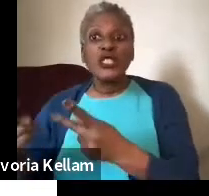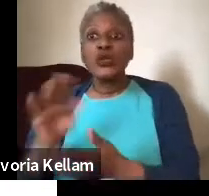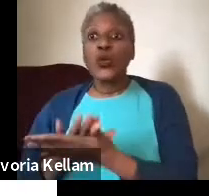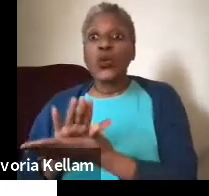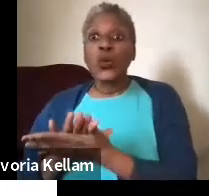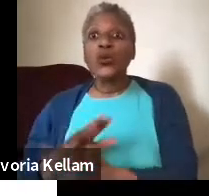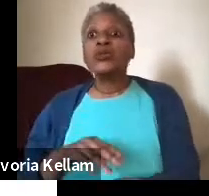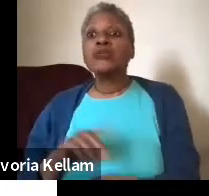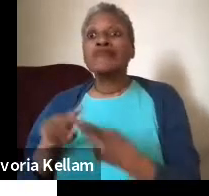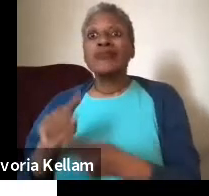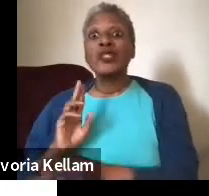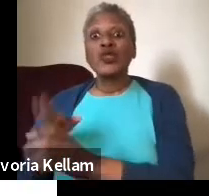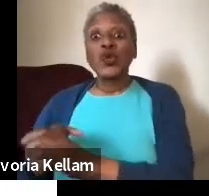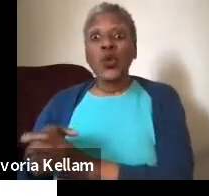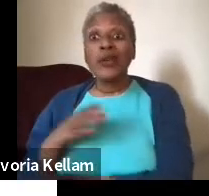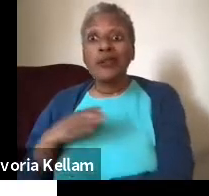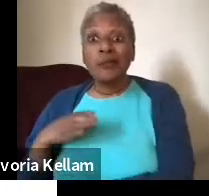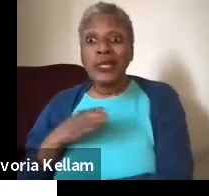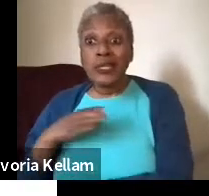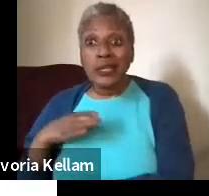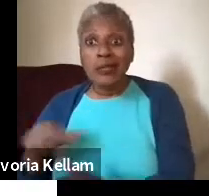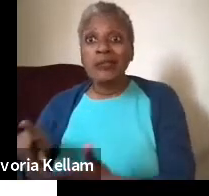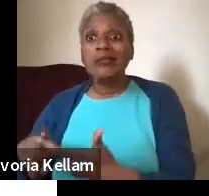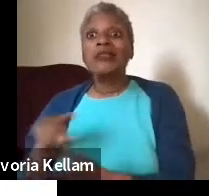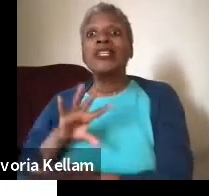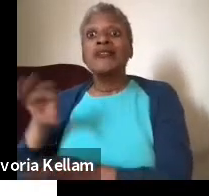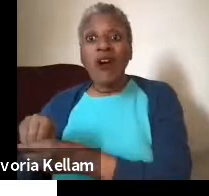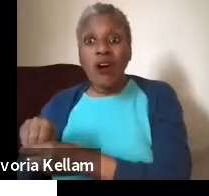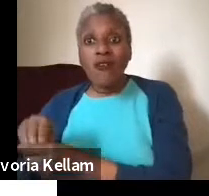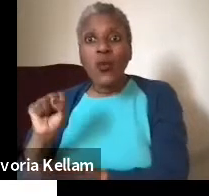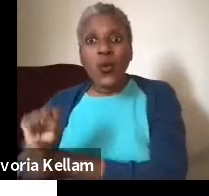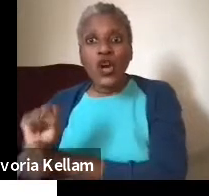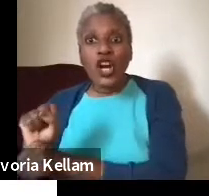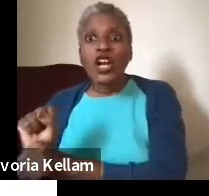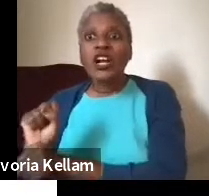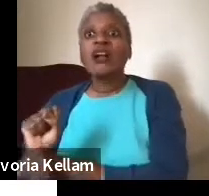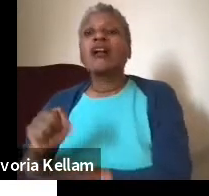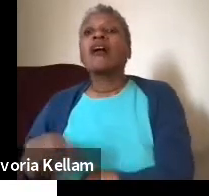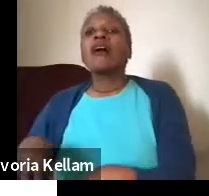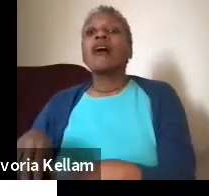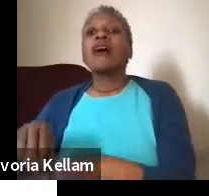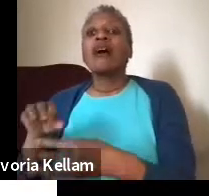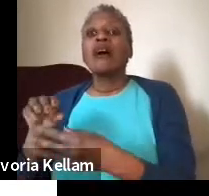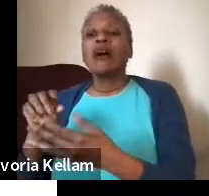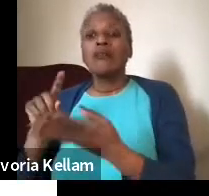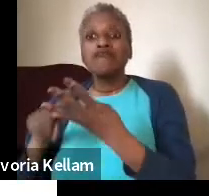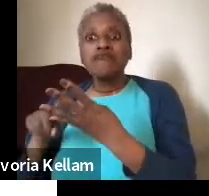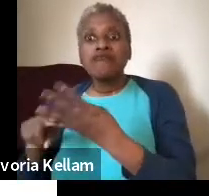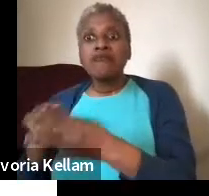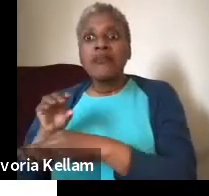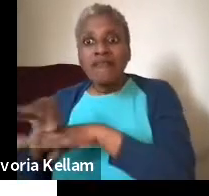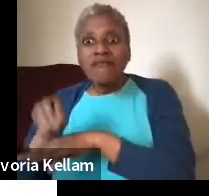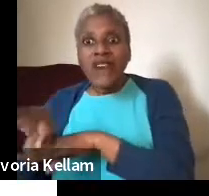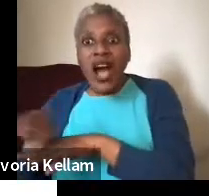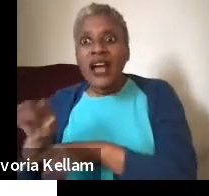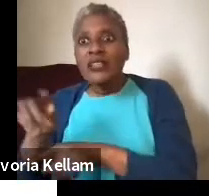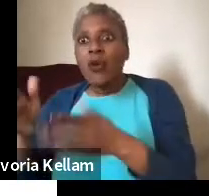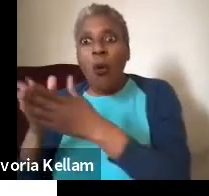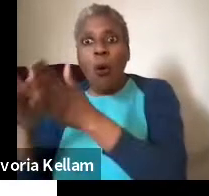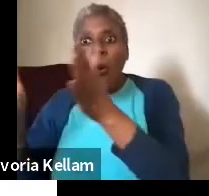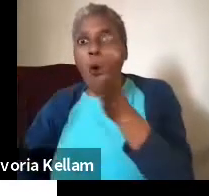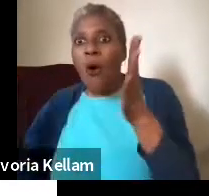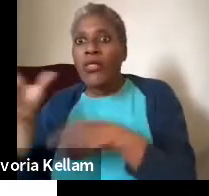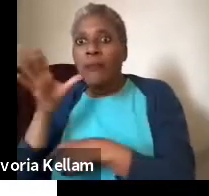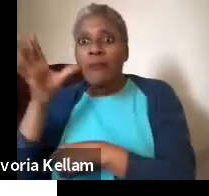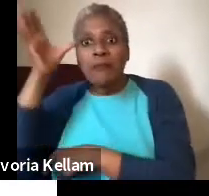part in working groups and advisory panels in the DOE. Now, all work is